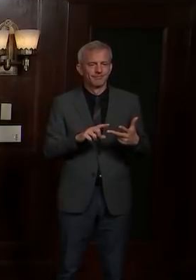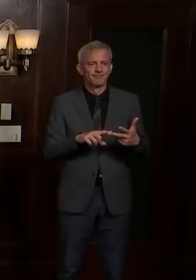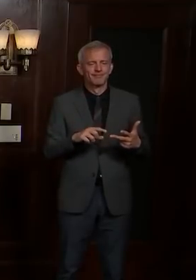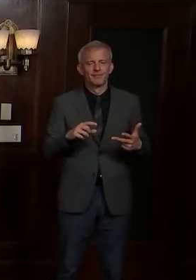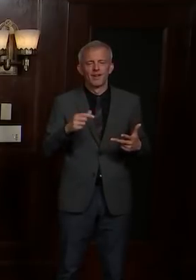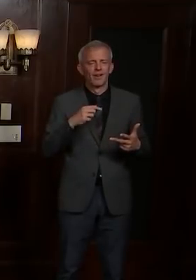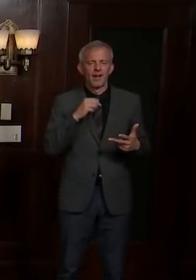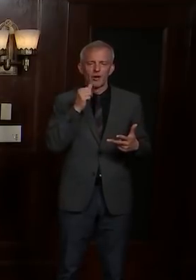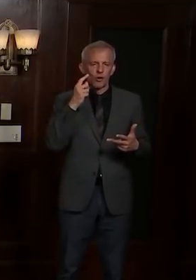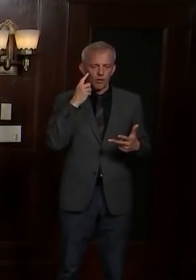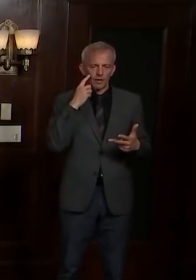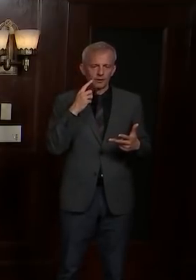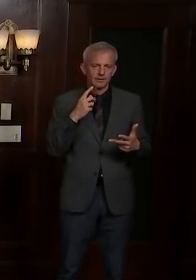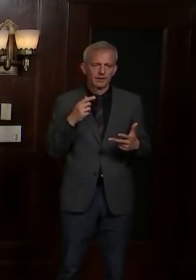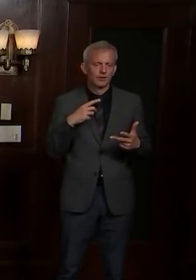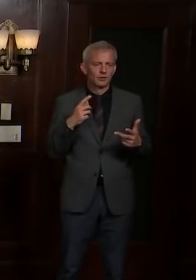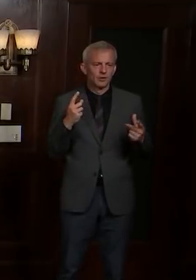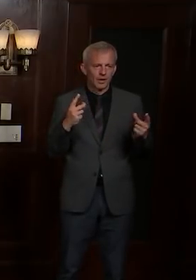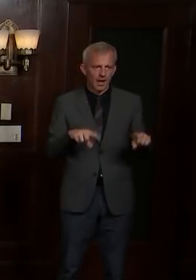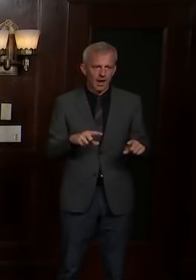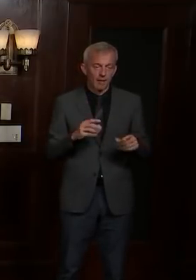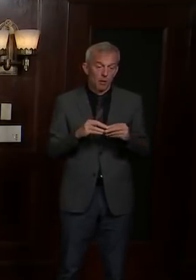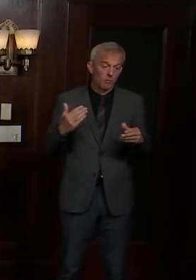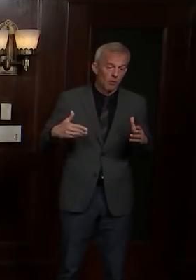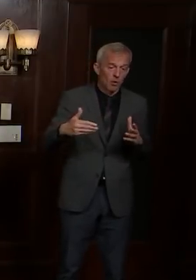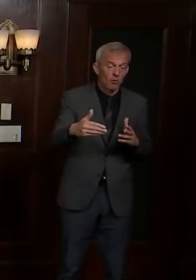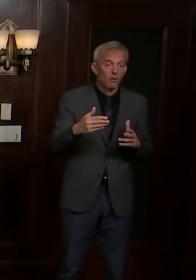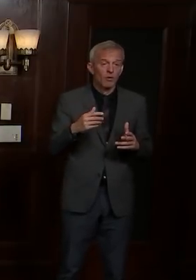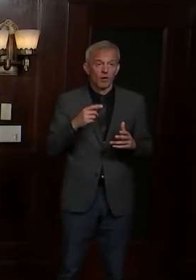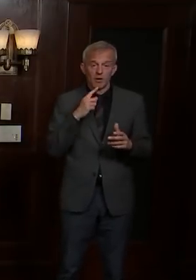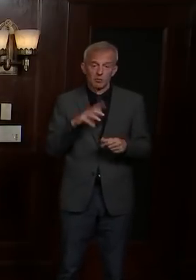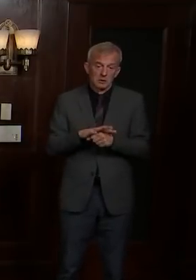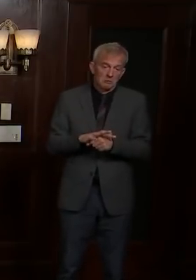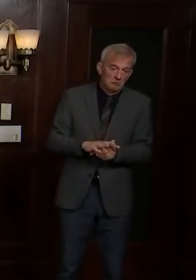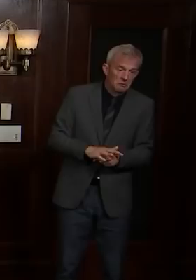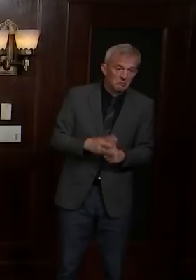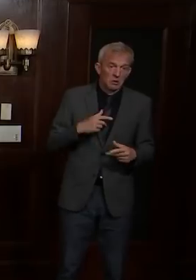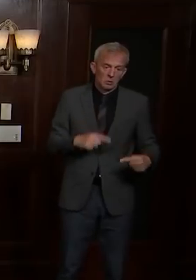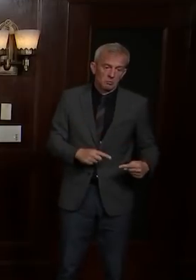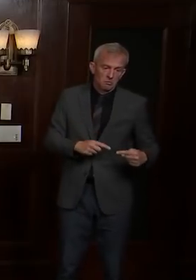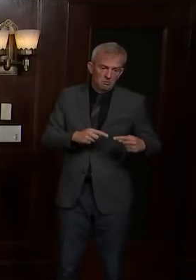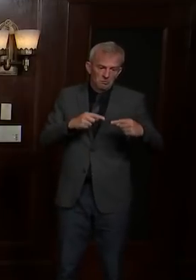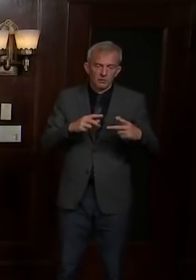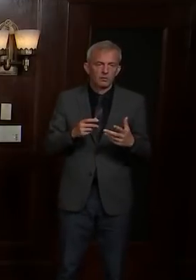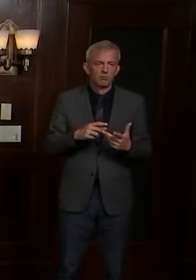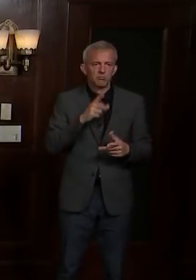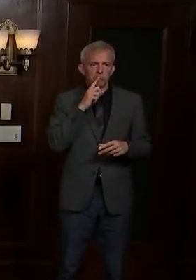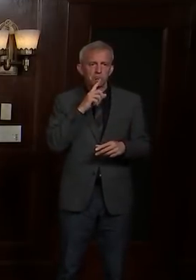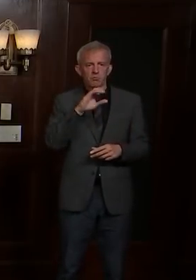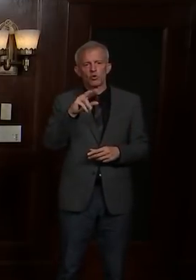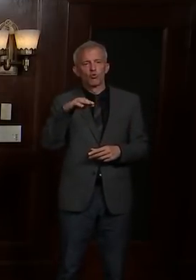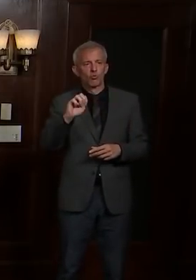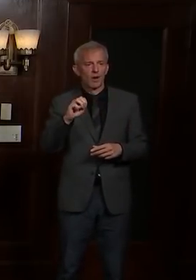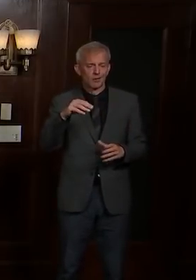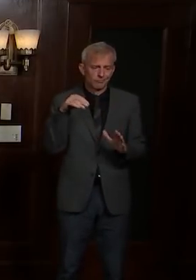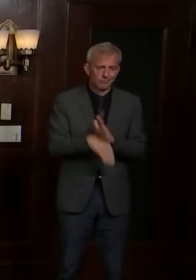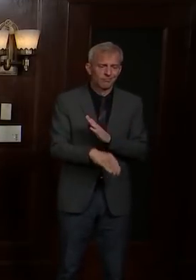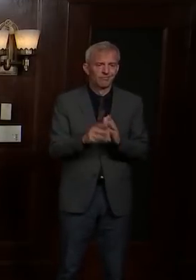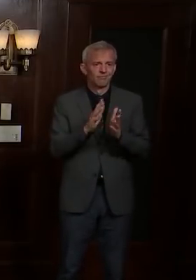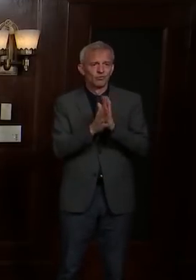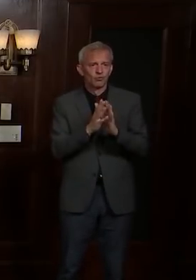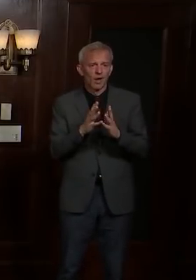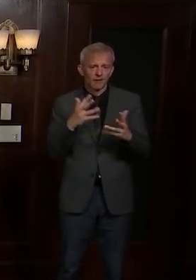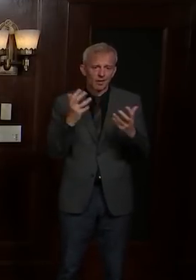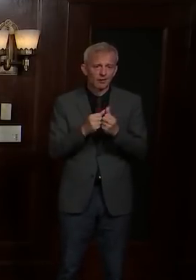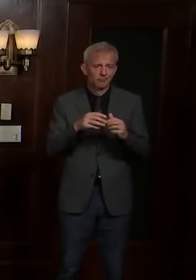seen tensions rising. We've actually seen crime plummet. We've seen, as I mentioned, traffic accidents and other things go way down. And